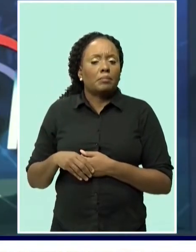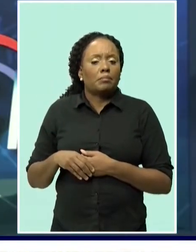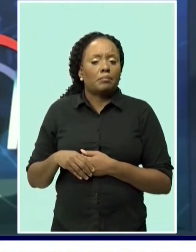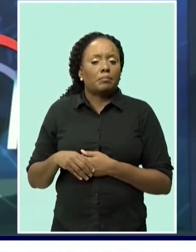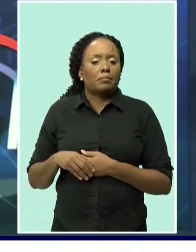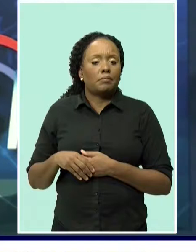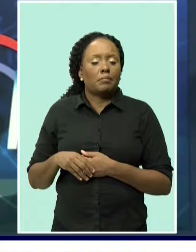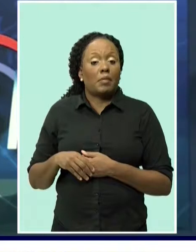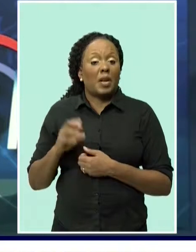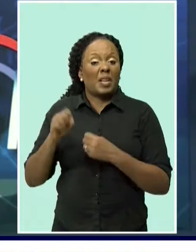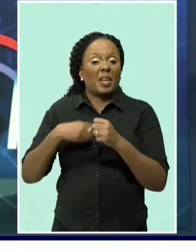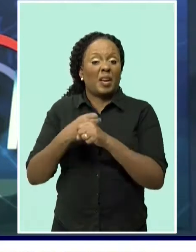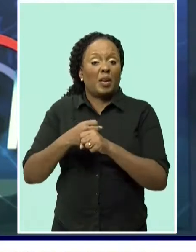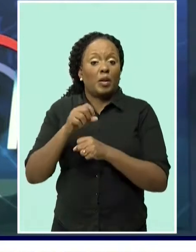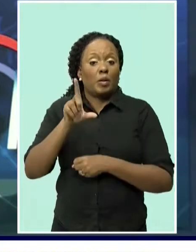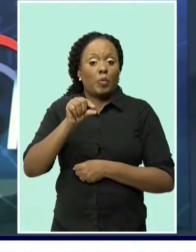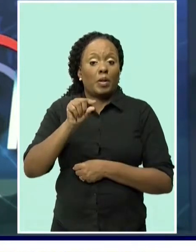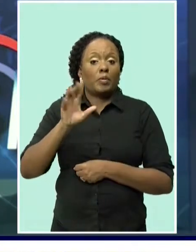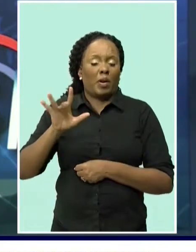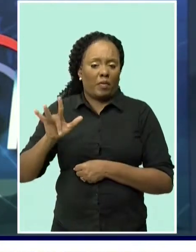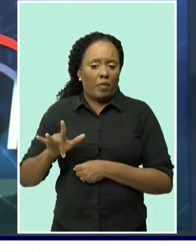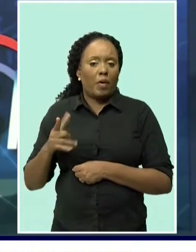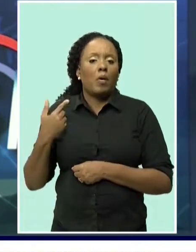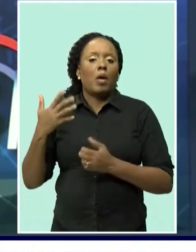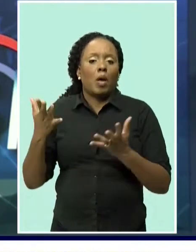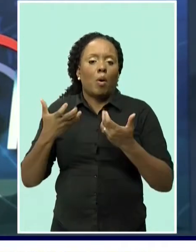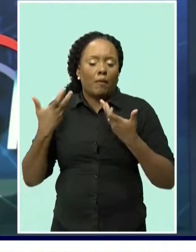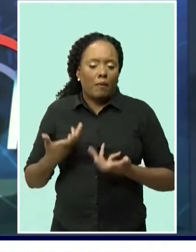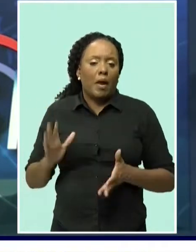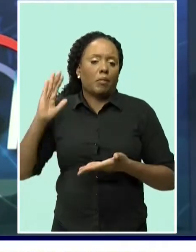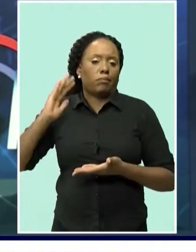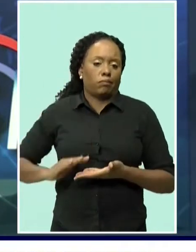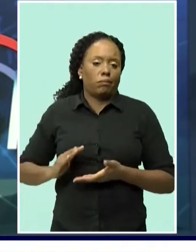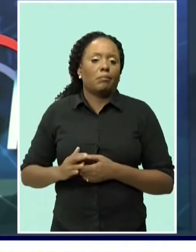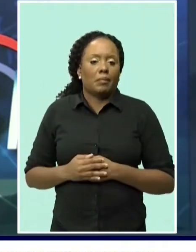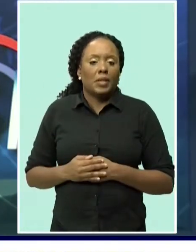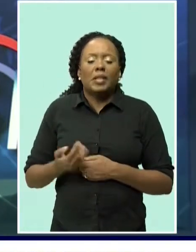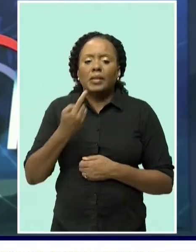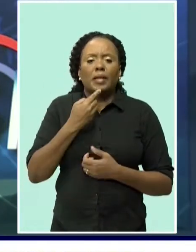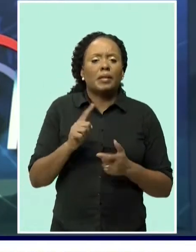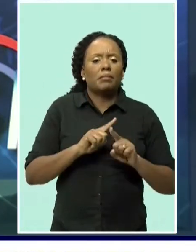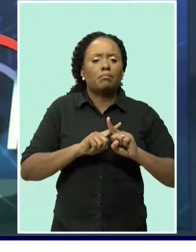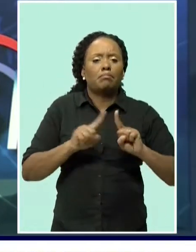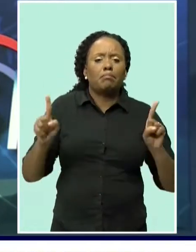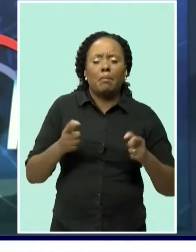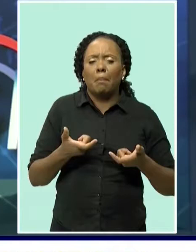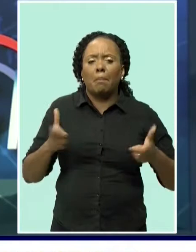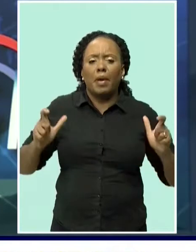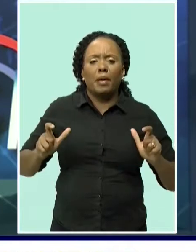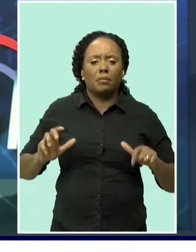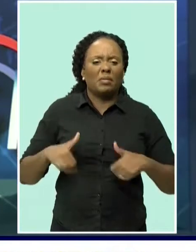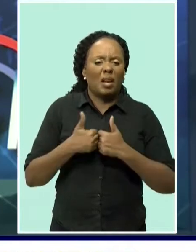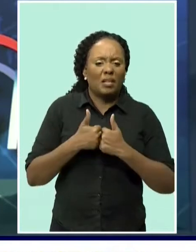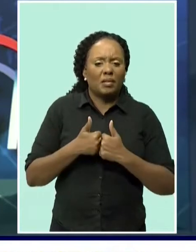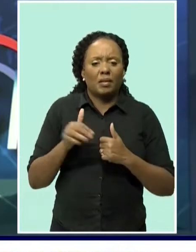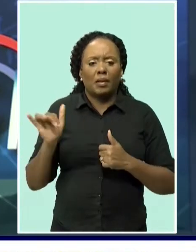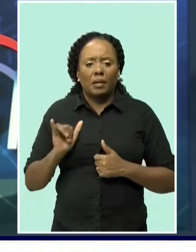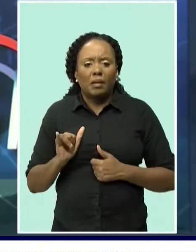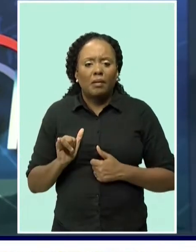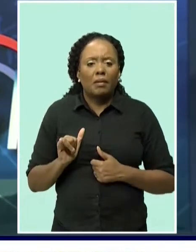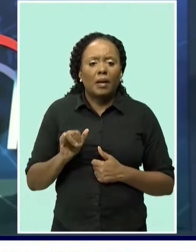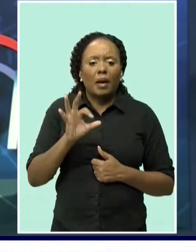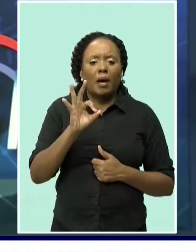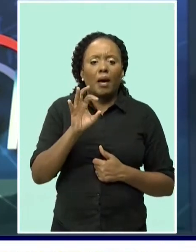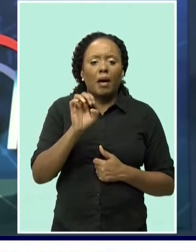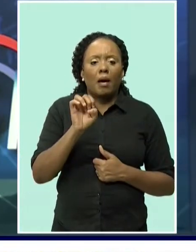Ms. Holder identified soaring prices as a major challenge associated with food production. She highlighted the cost of inputs like fertilizer and identified